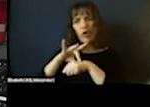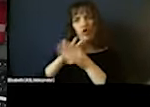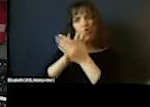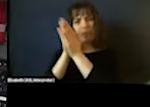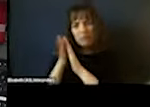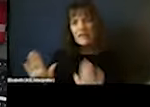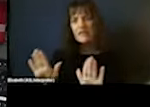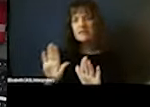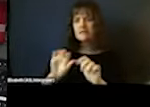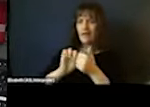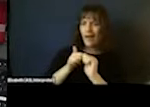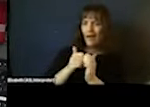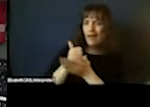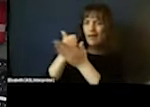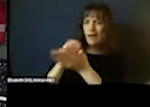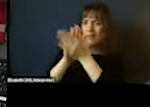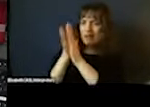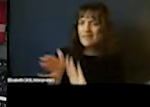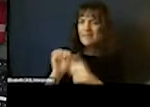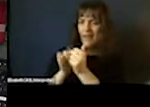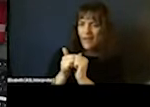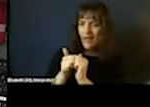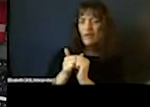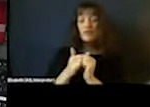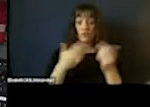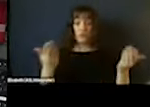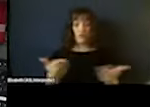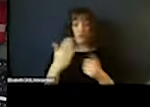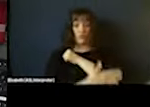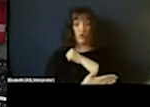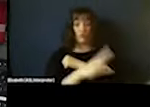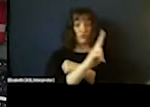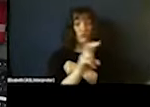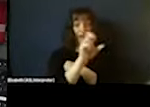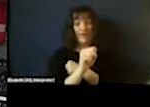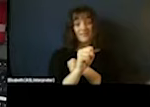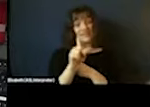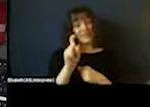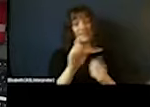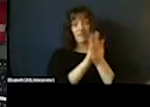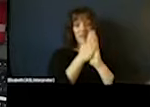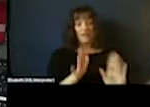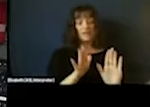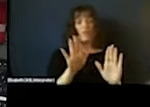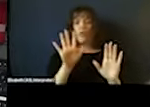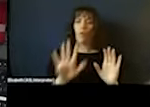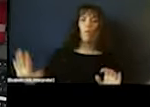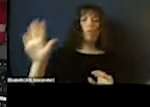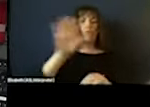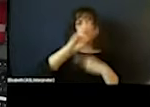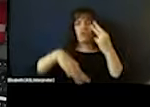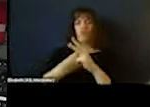in this country in US, but also out of the country, whole around the earth, a lot of conflict and hard time is